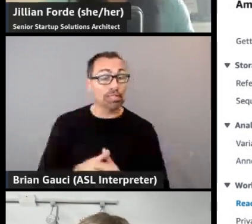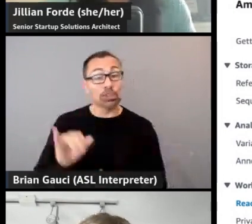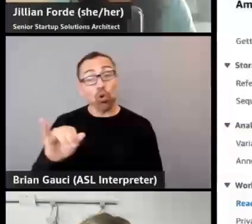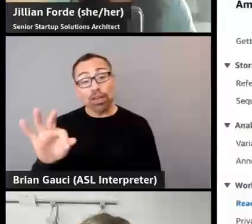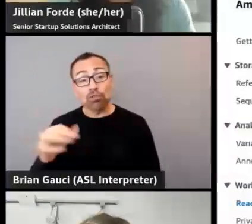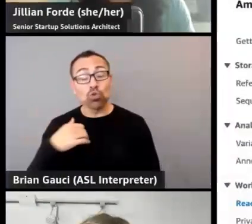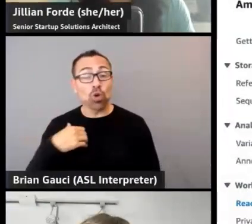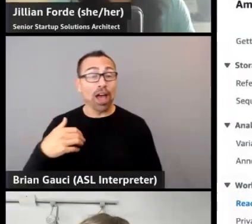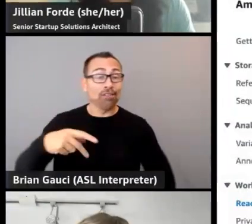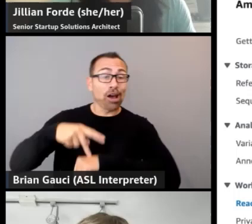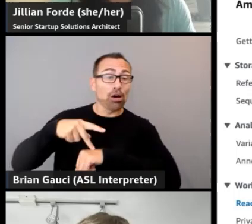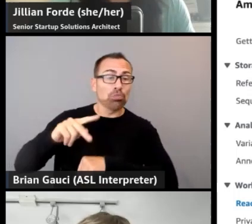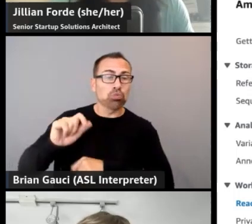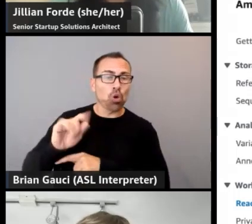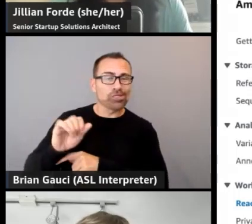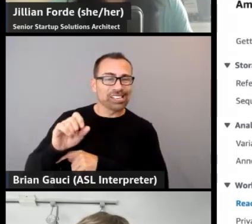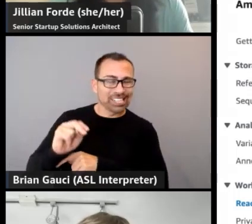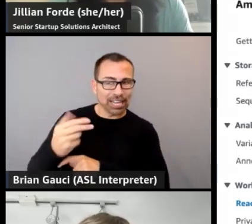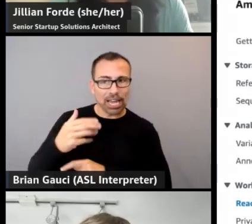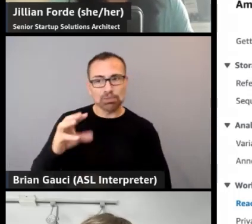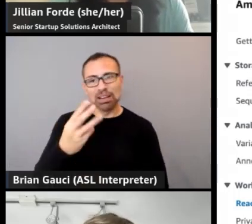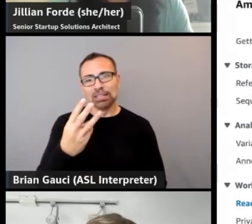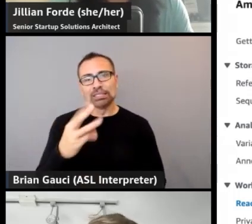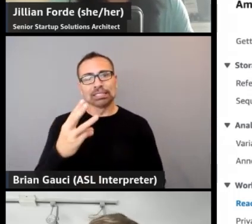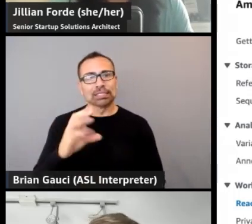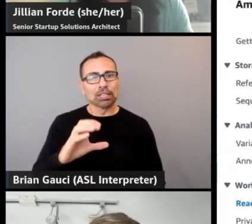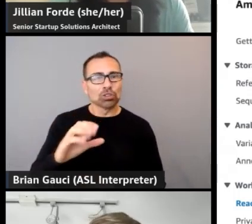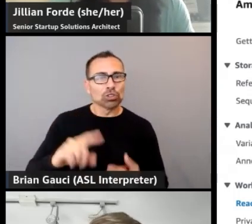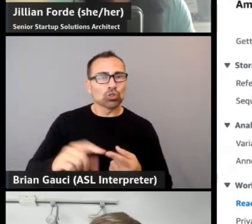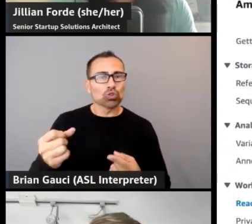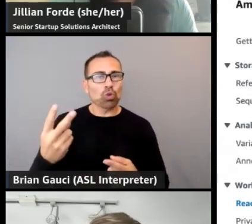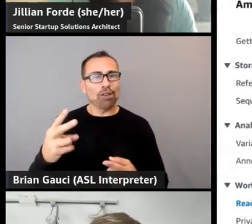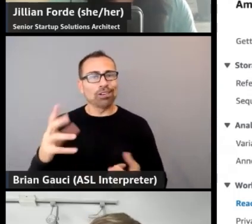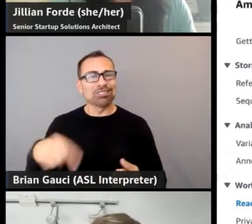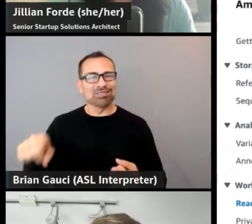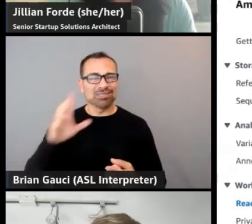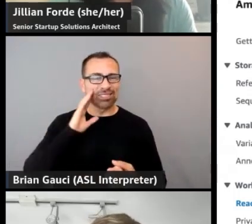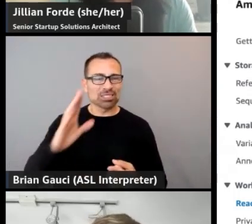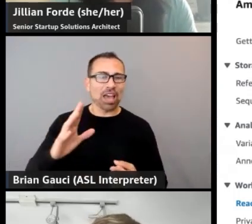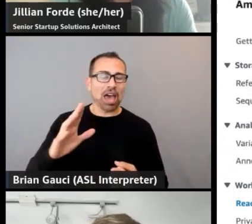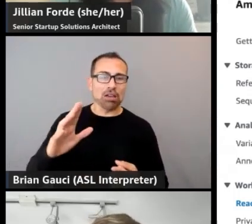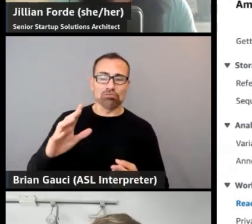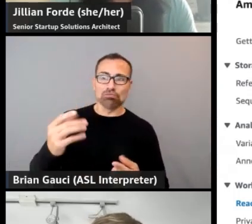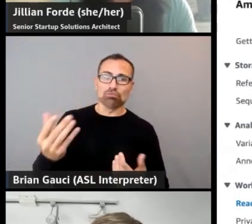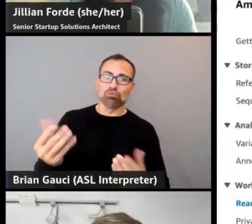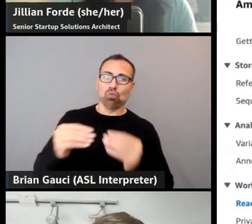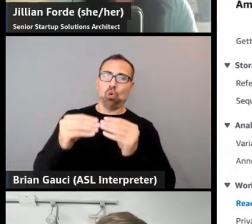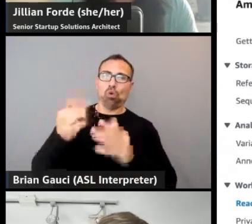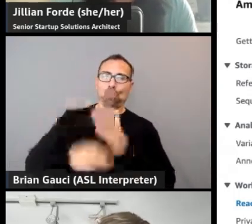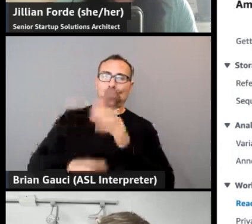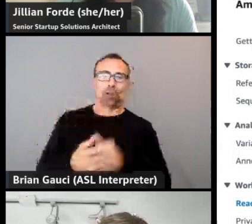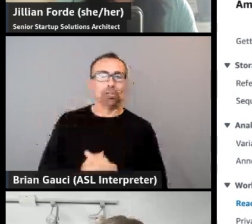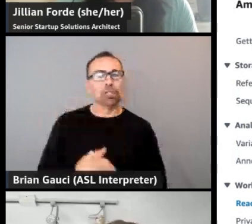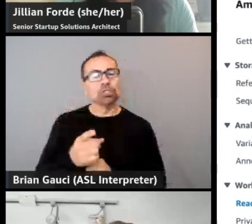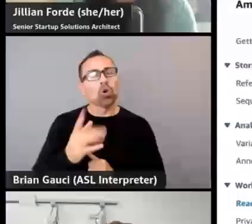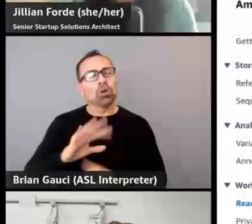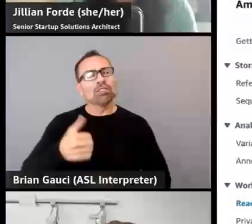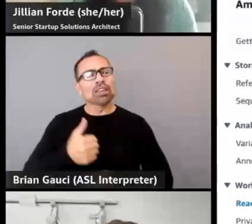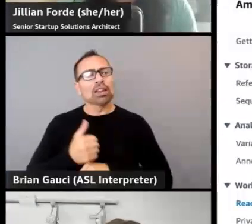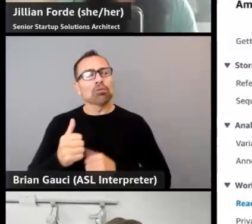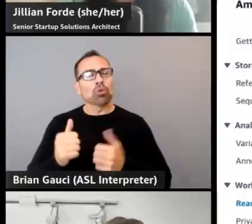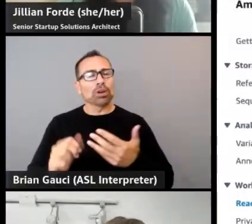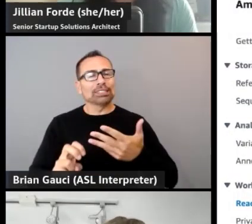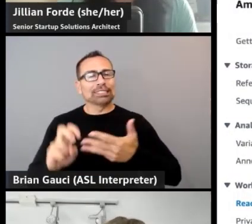between 600 to 1200 residues. And so that's going to cost you a little bit more. So we've actually tiered it up, knowing that, there's